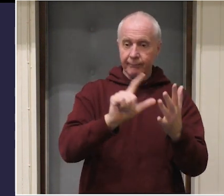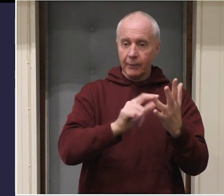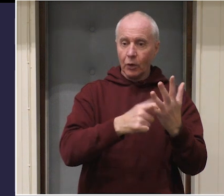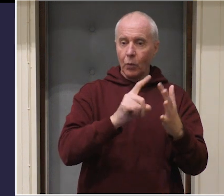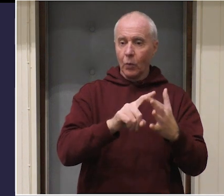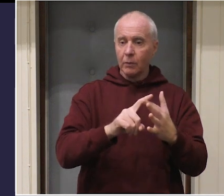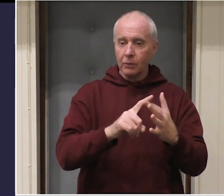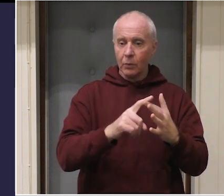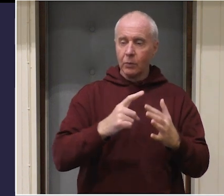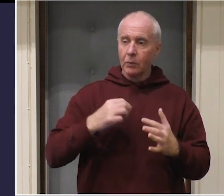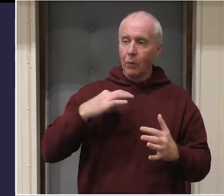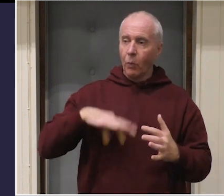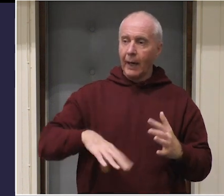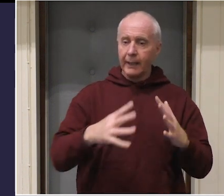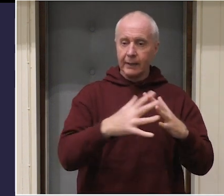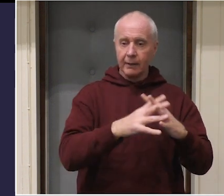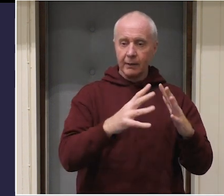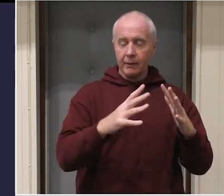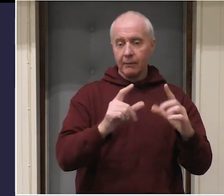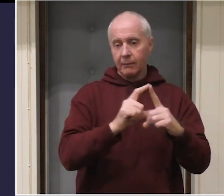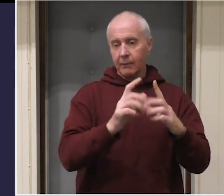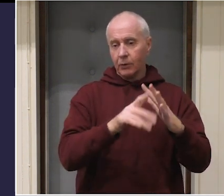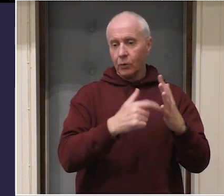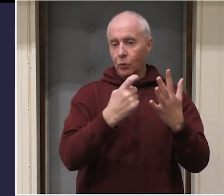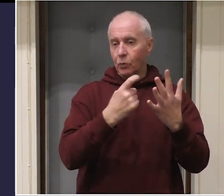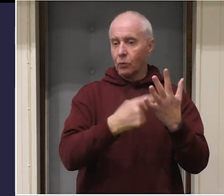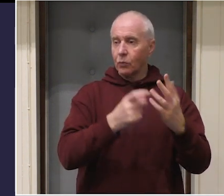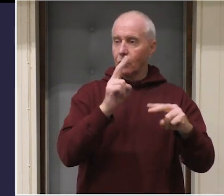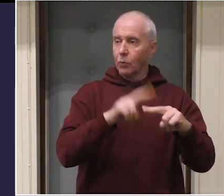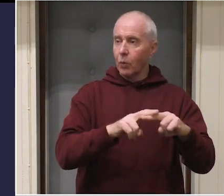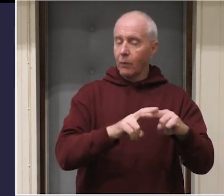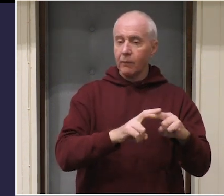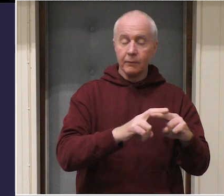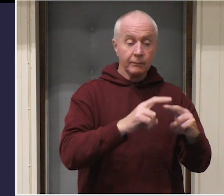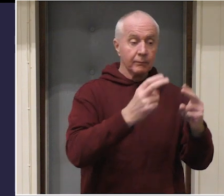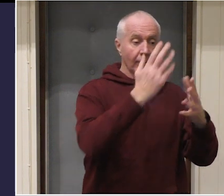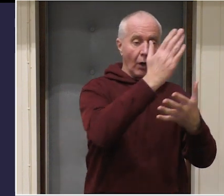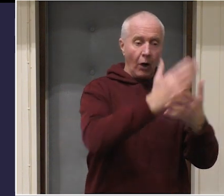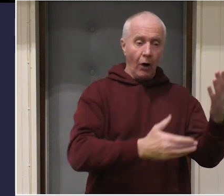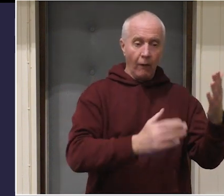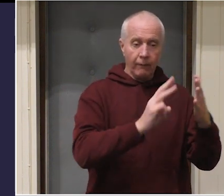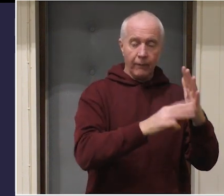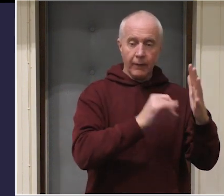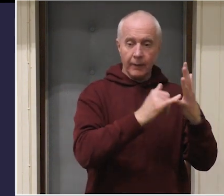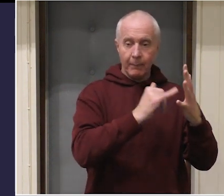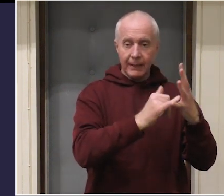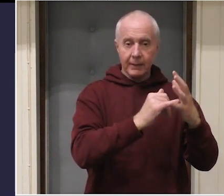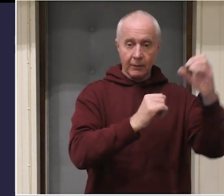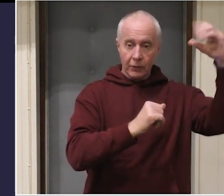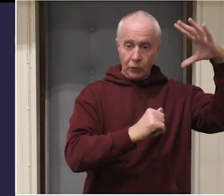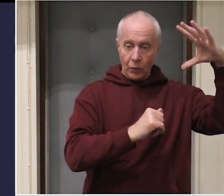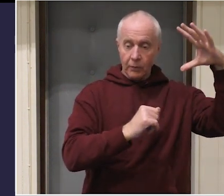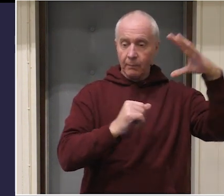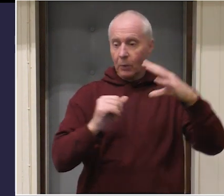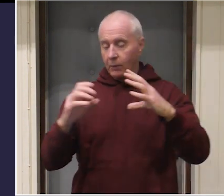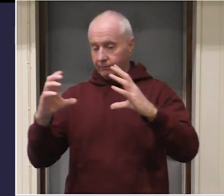white dwarf. To give you an idea of the scale of that kind of thing, they're around about half the mass of the Sun, but they're around about the size of Earth. They're way smaller,